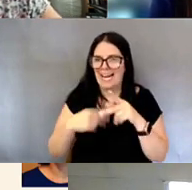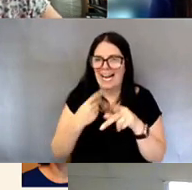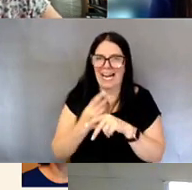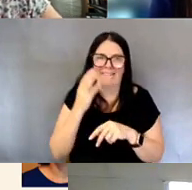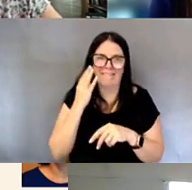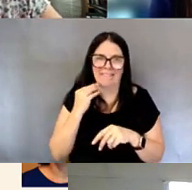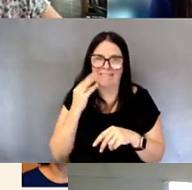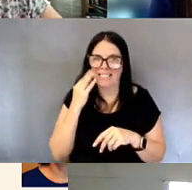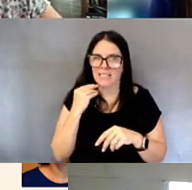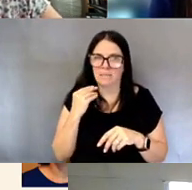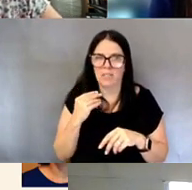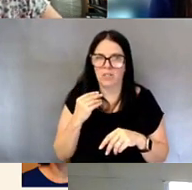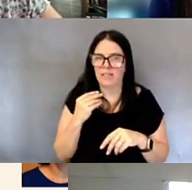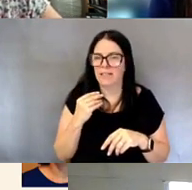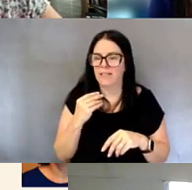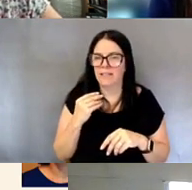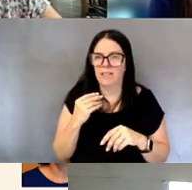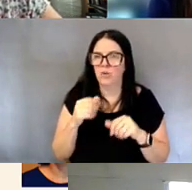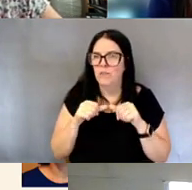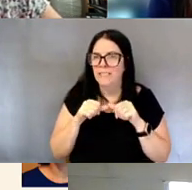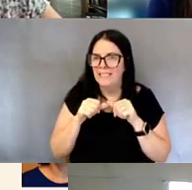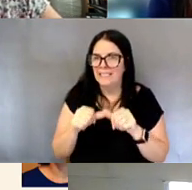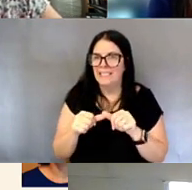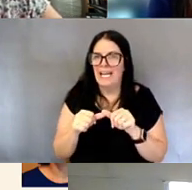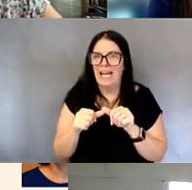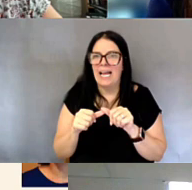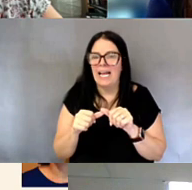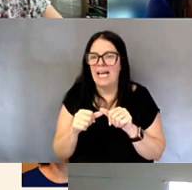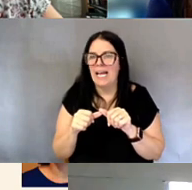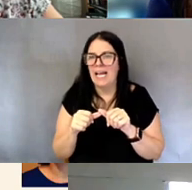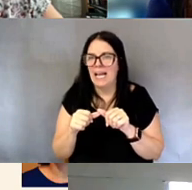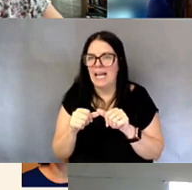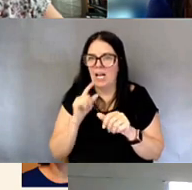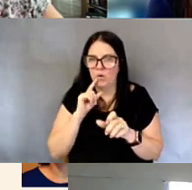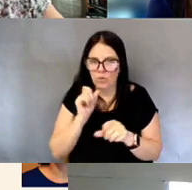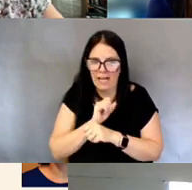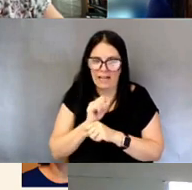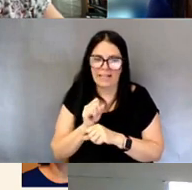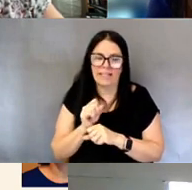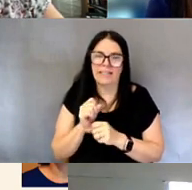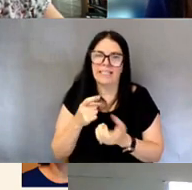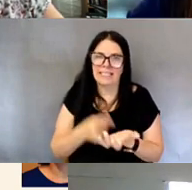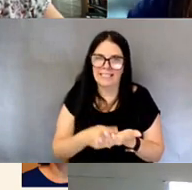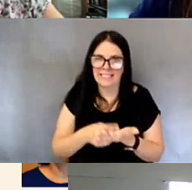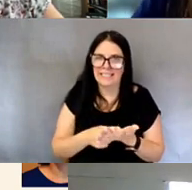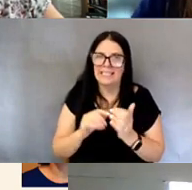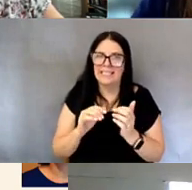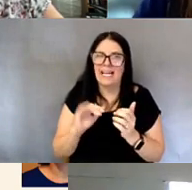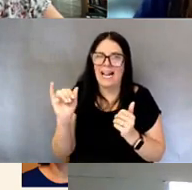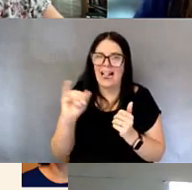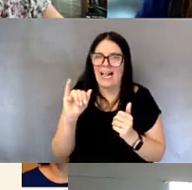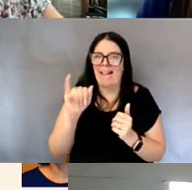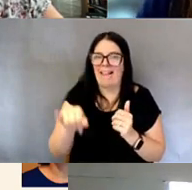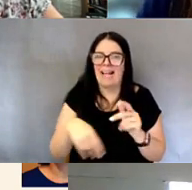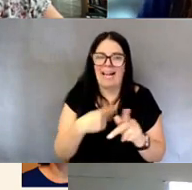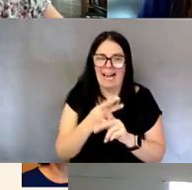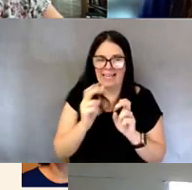experience to just stay on the ground realities and discussing those